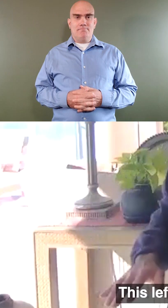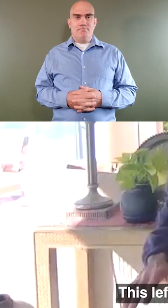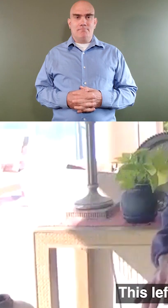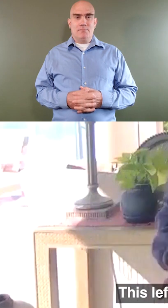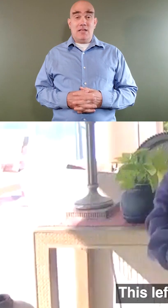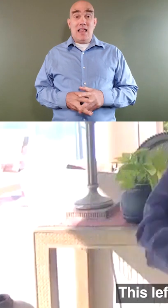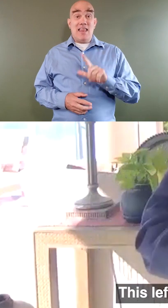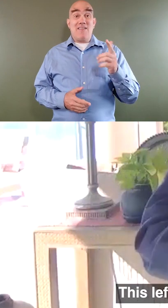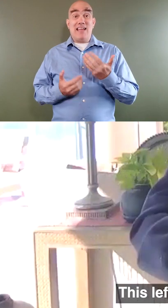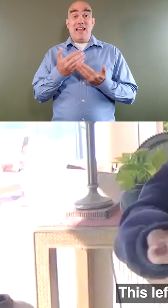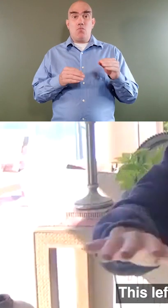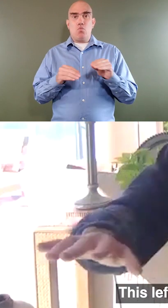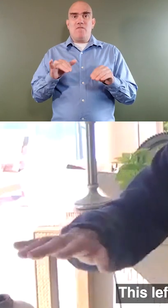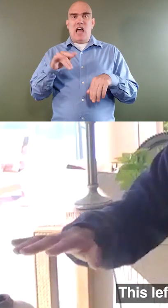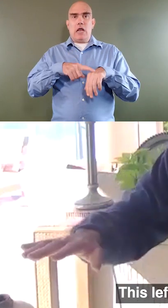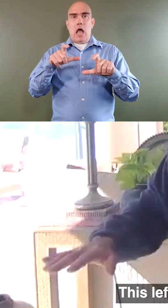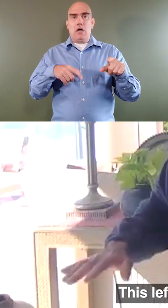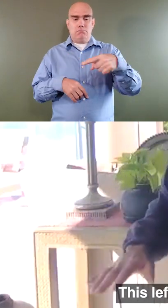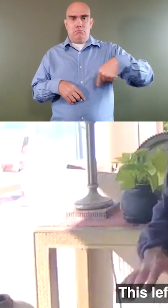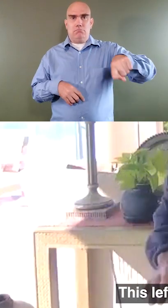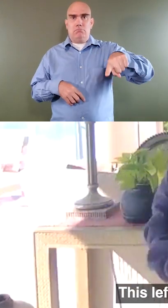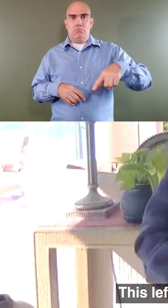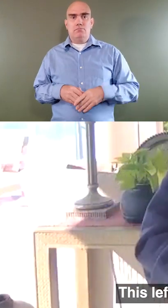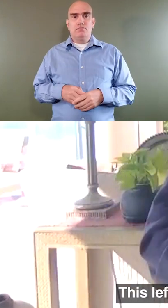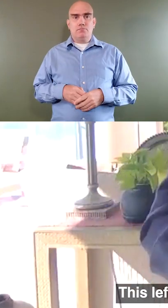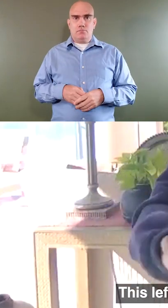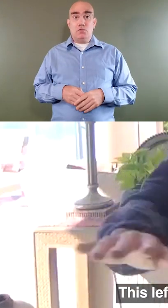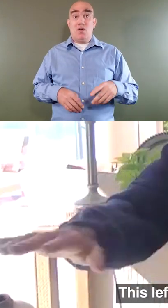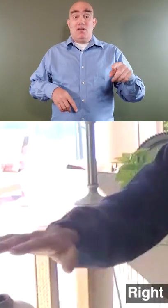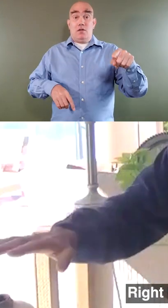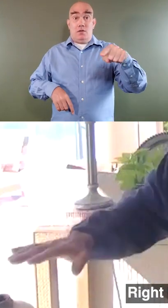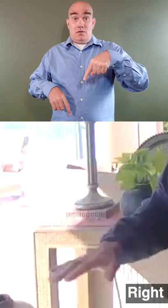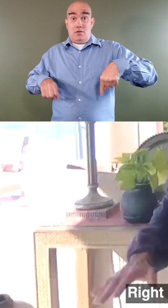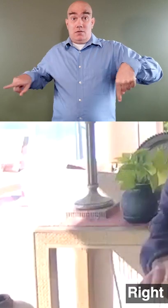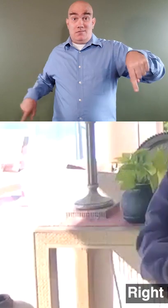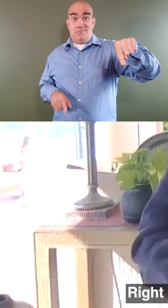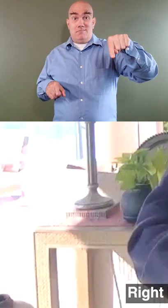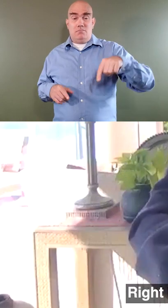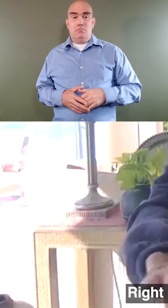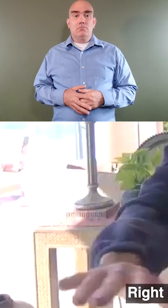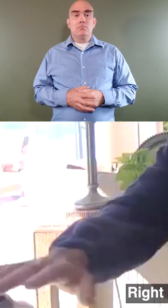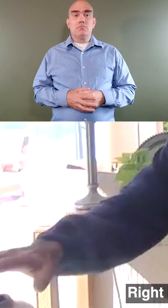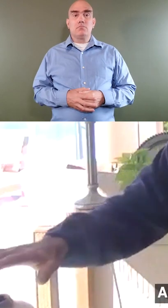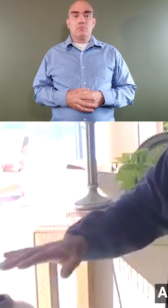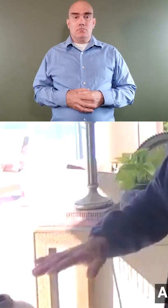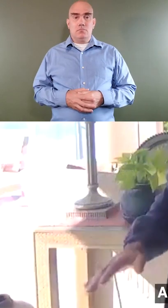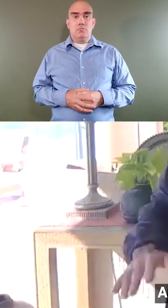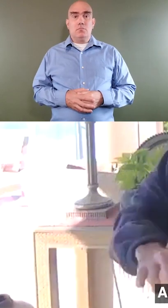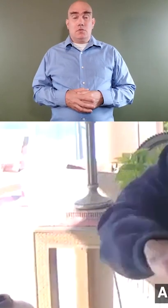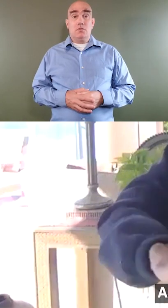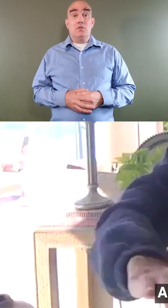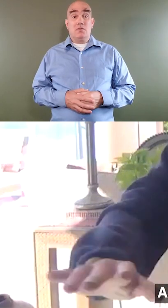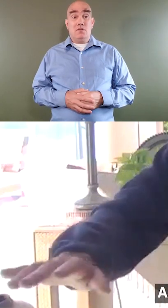This left hand is moving around clockwise. Right hand is moving around clockwise. And